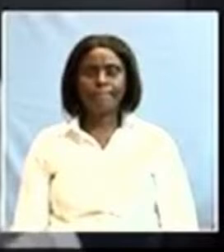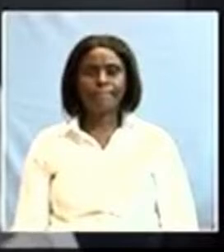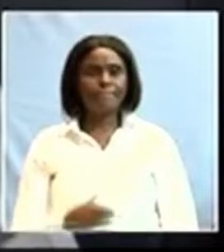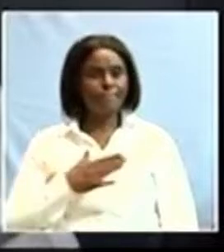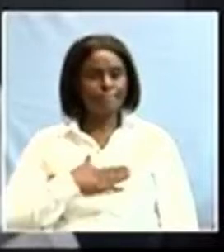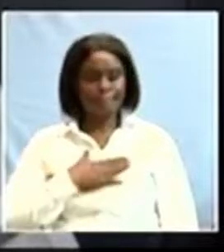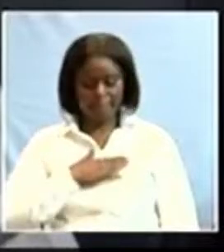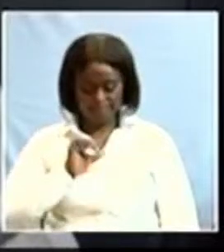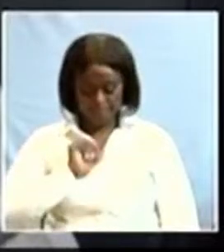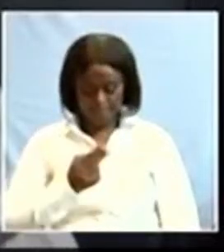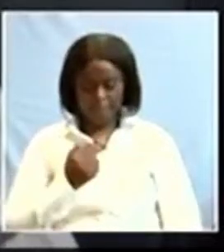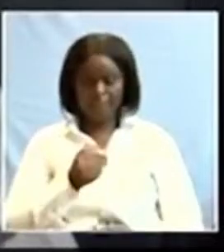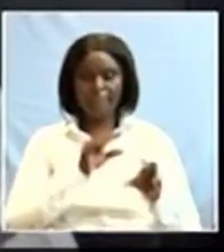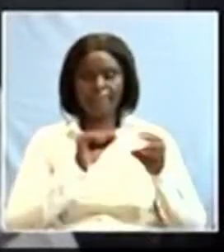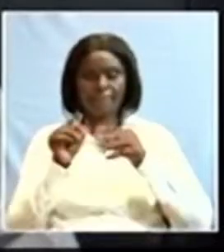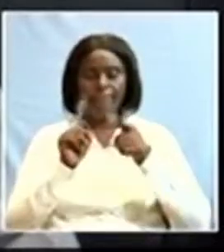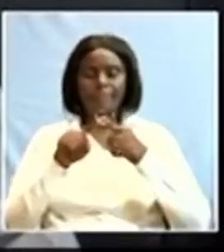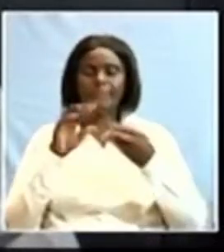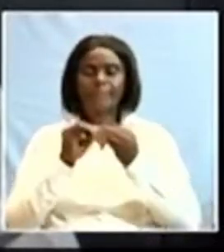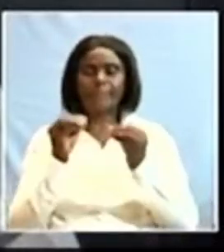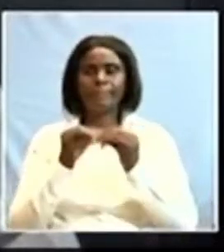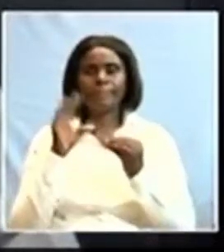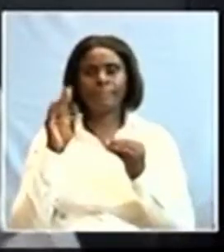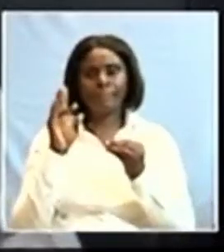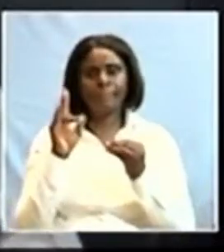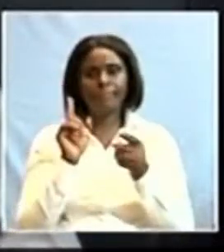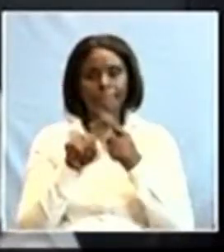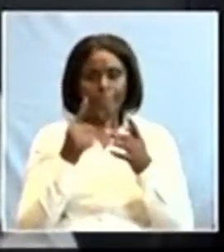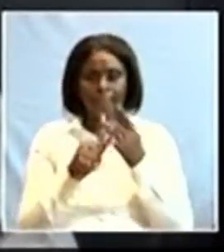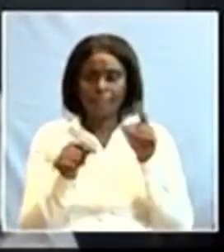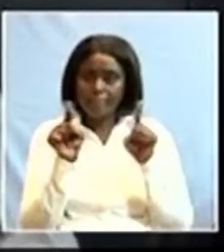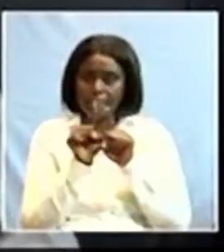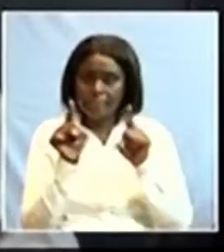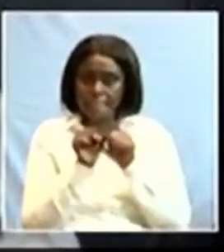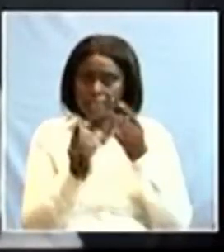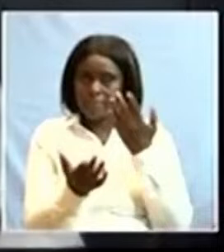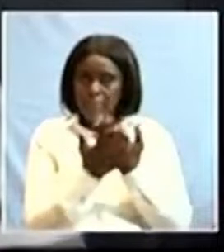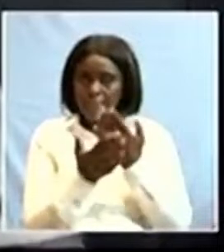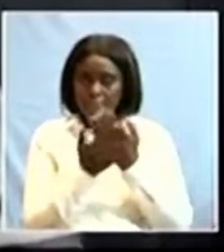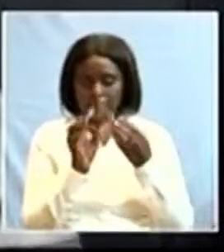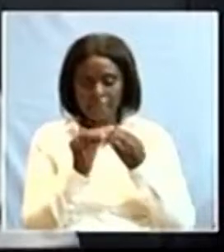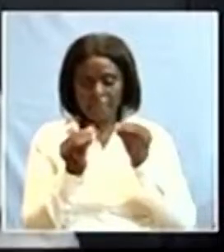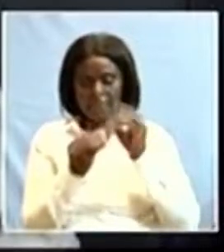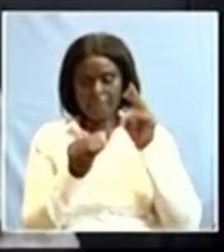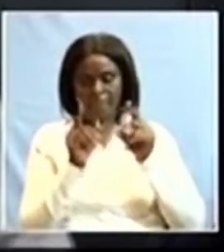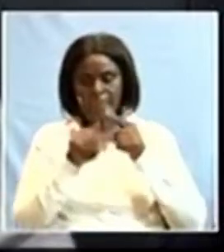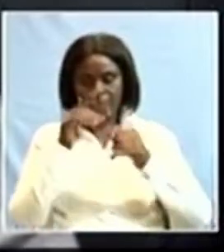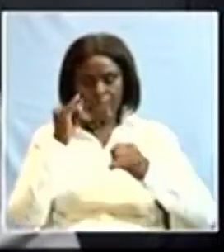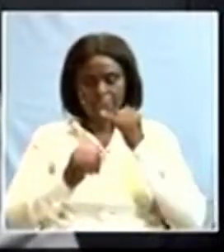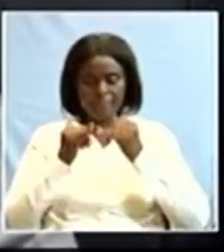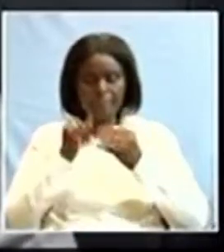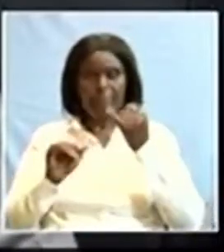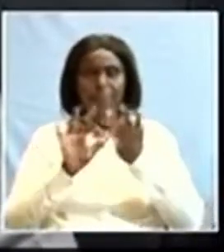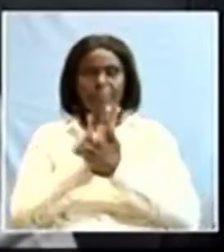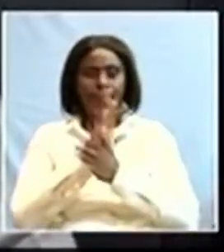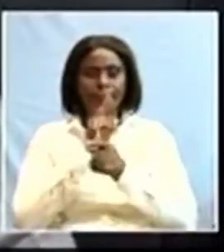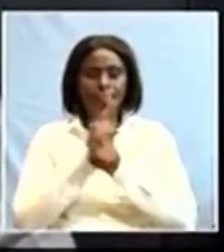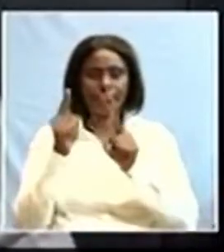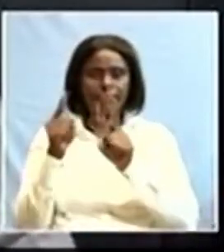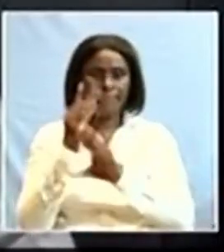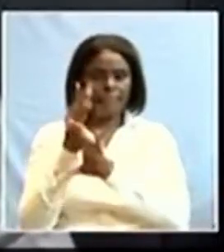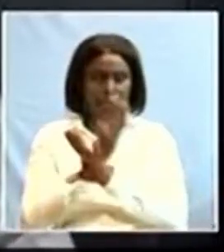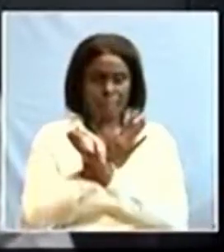We go to Appendix 7, but it's actually Appendix 6, but the last document just